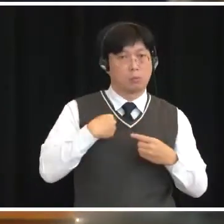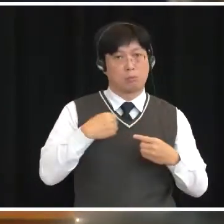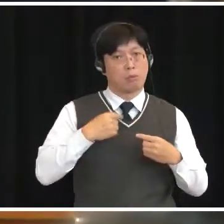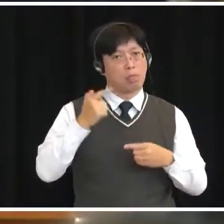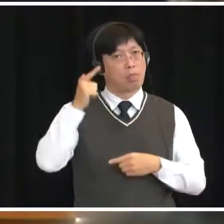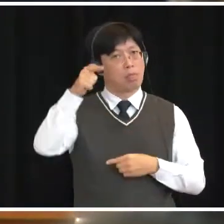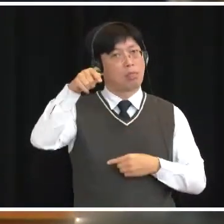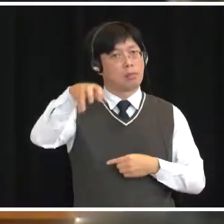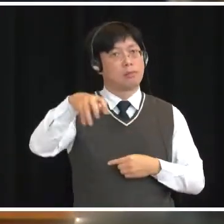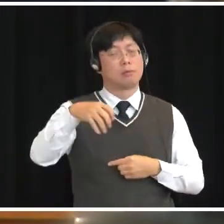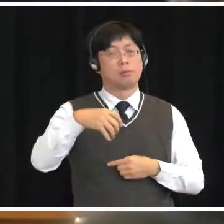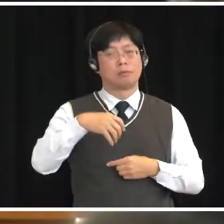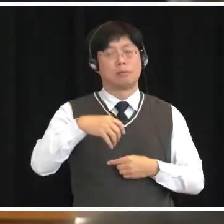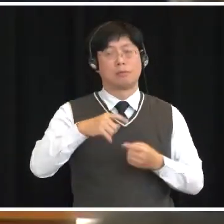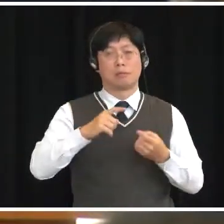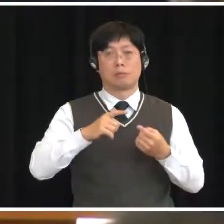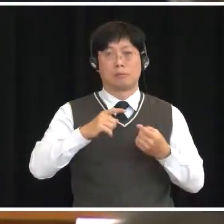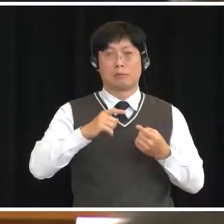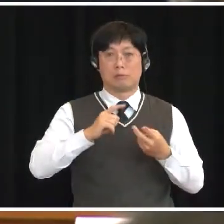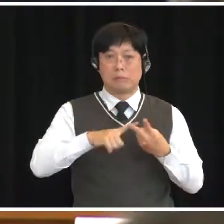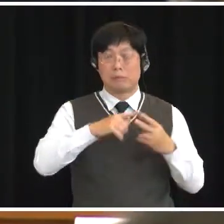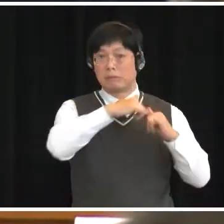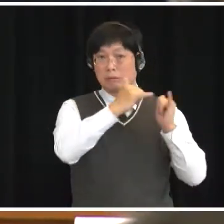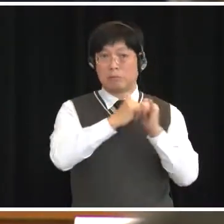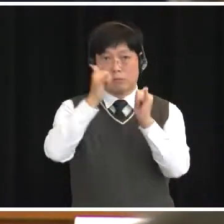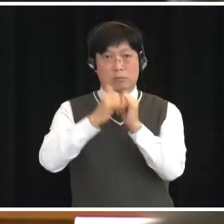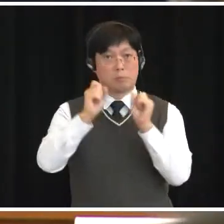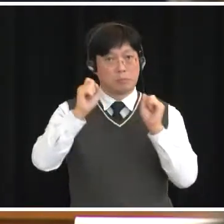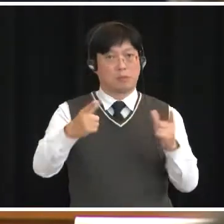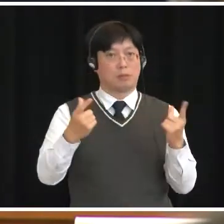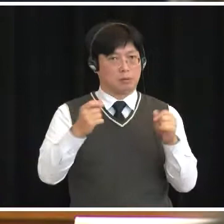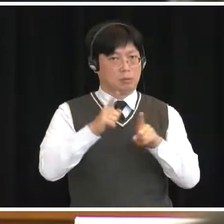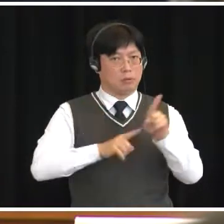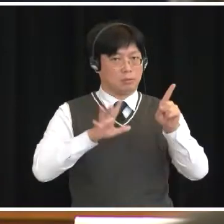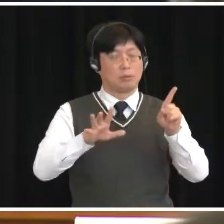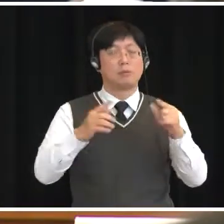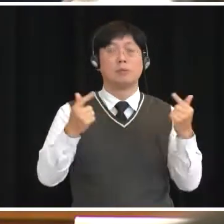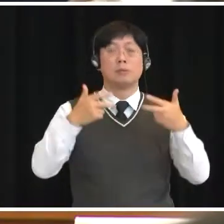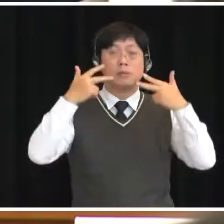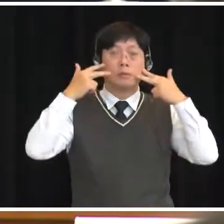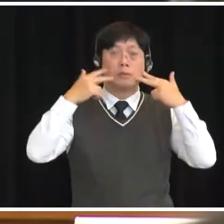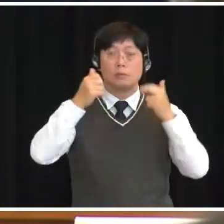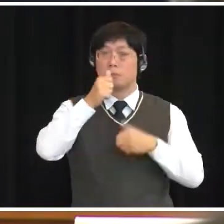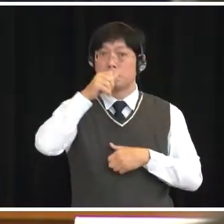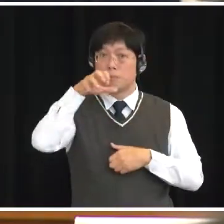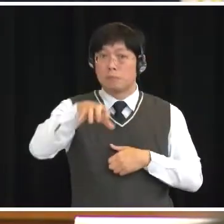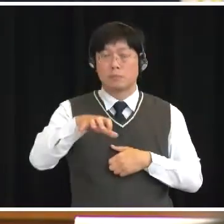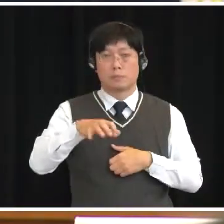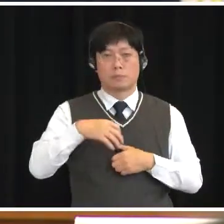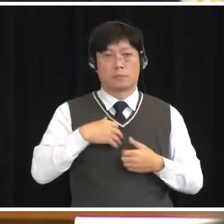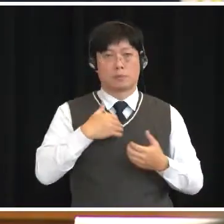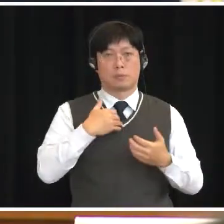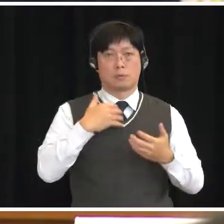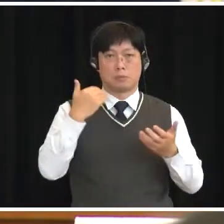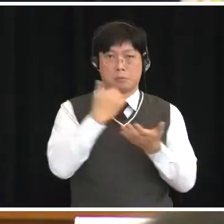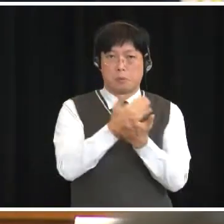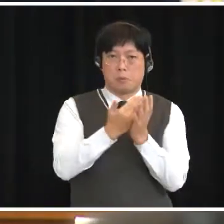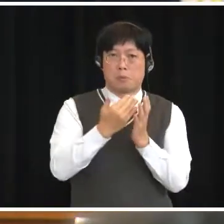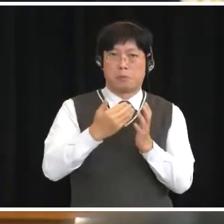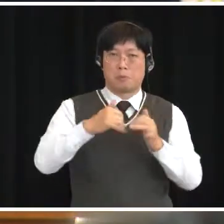For example, the transportation infrastructure, there are also gaps among different ethnic